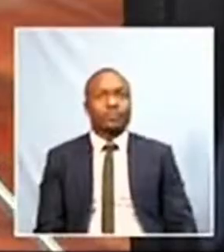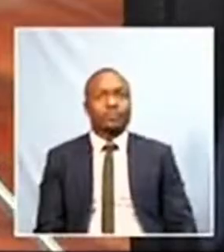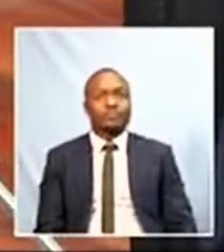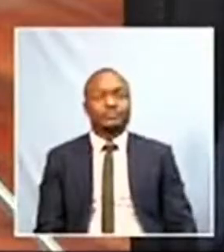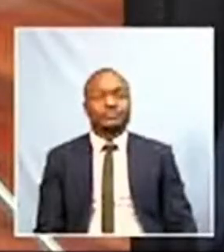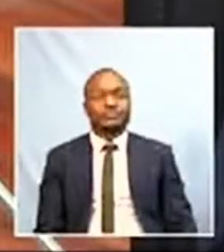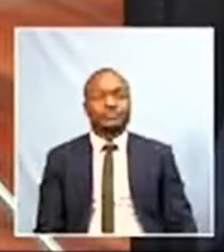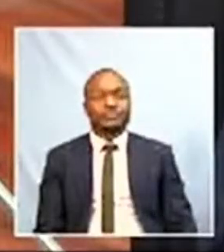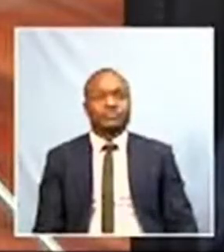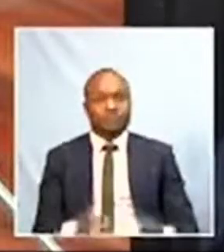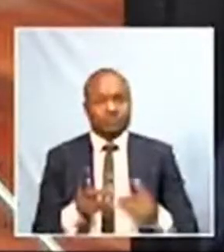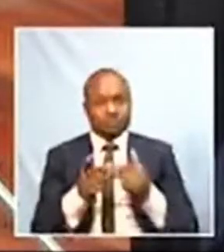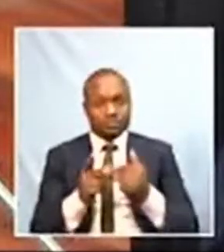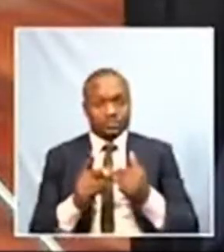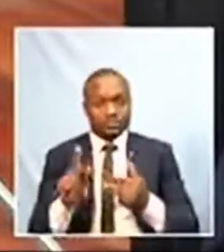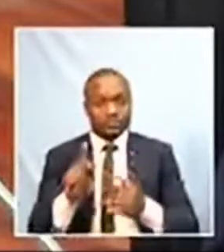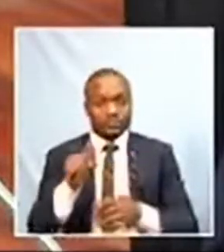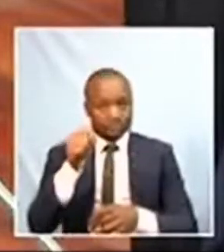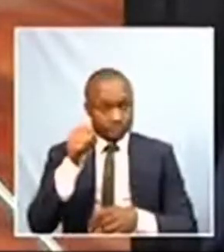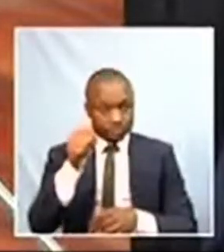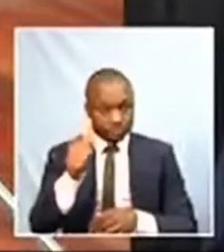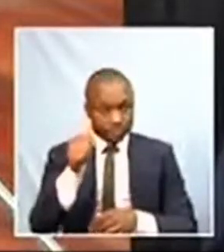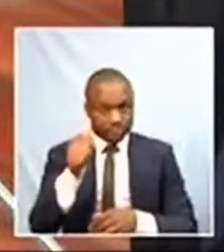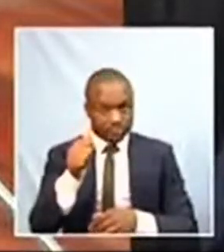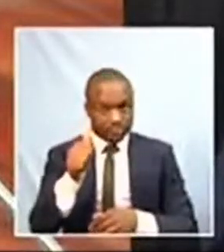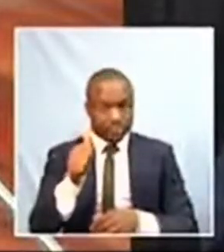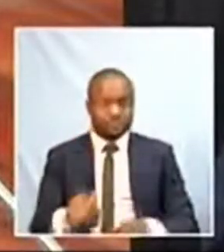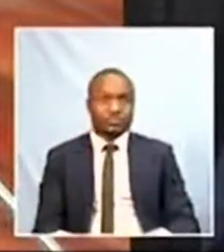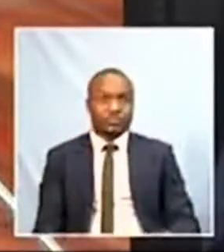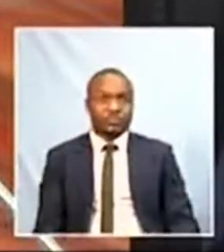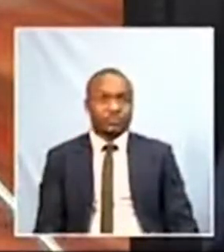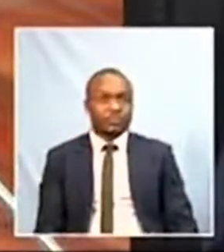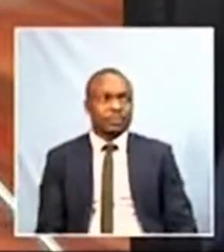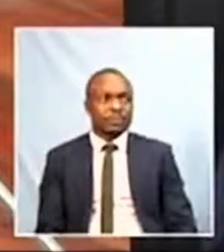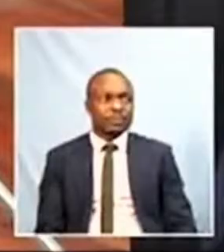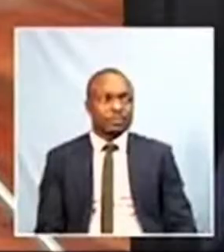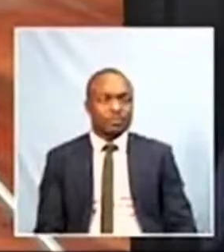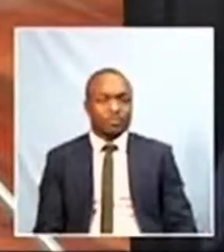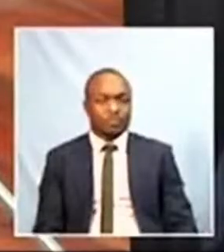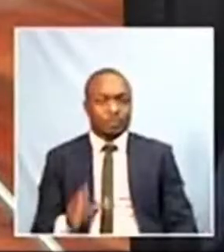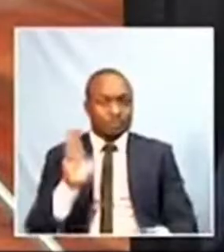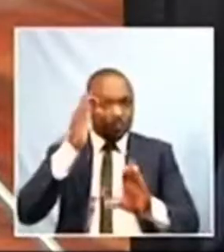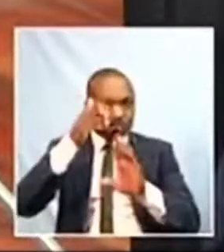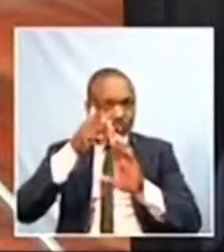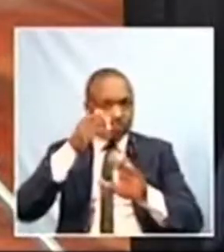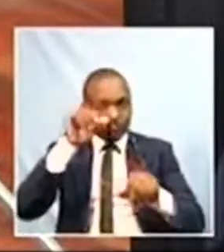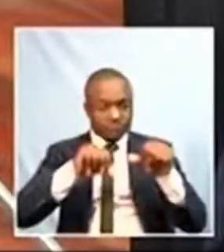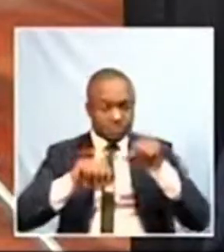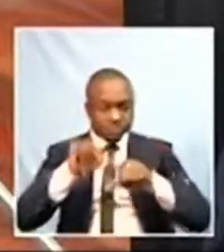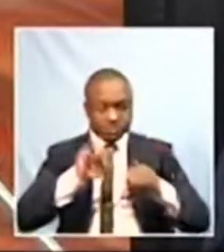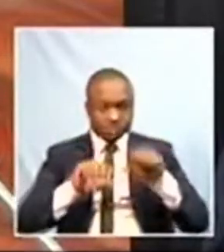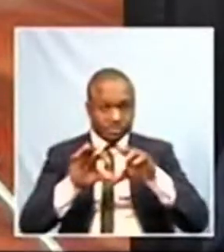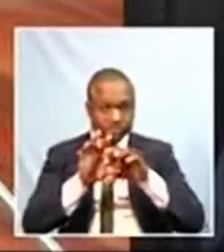to Part A, which constitutes specific audit findings.